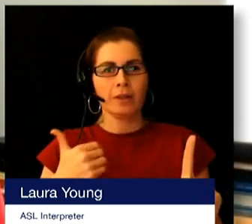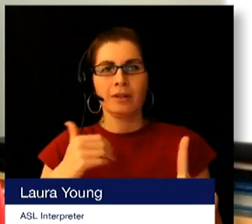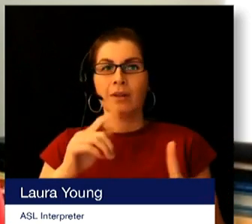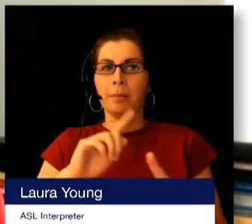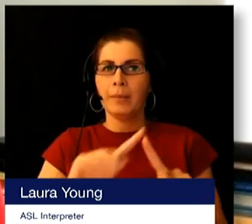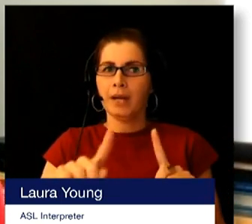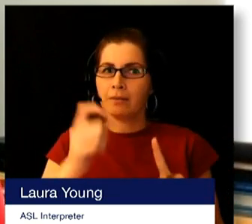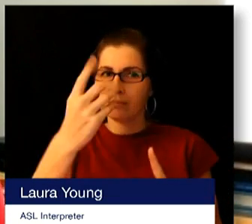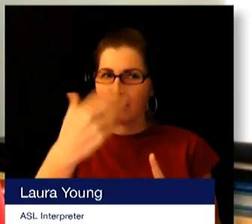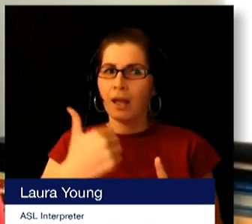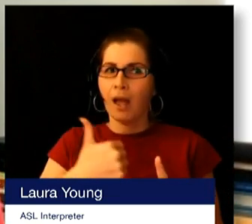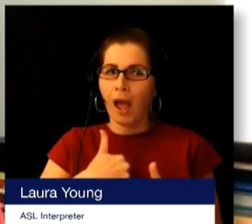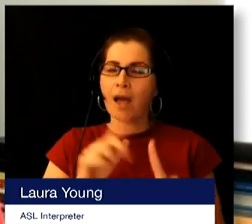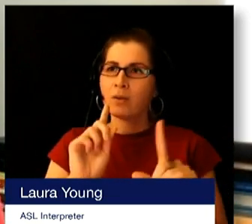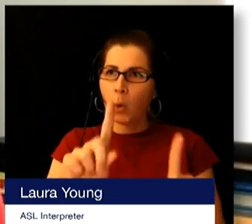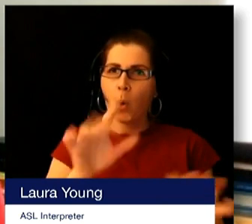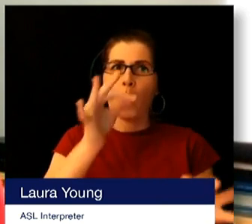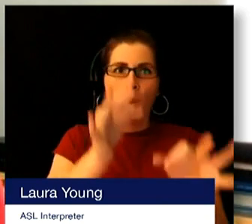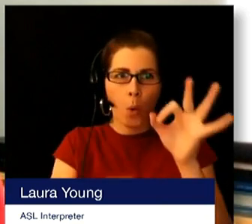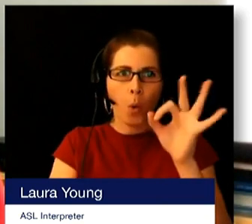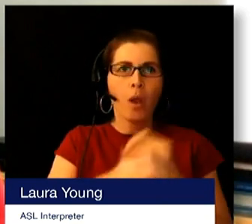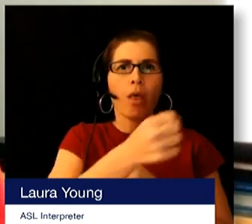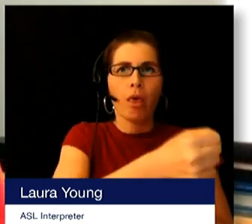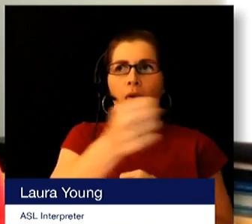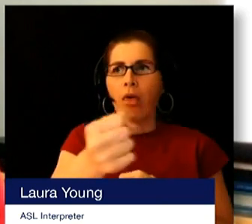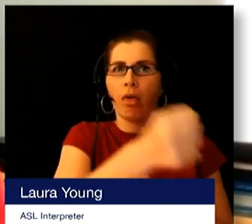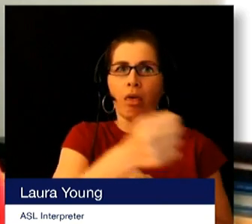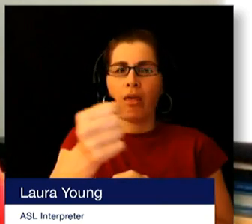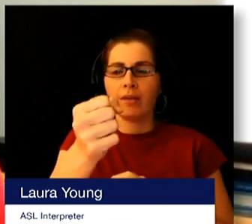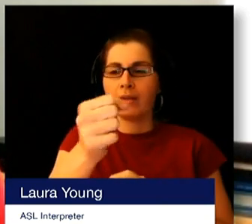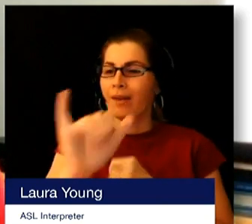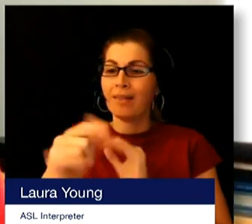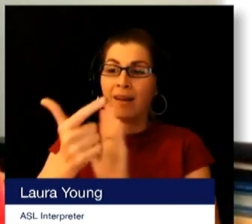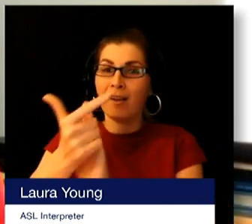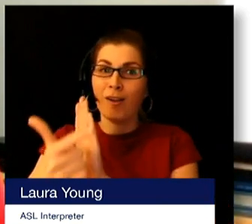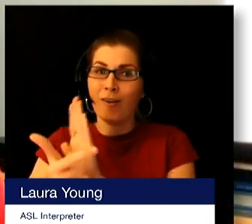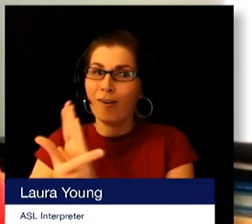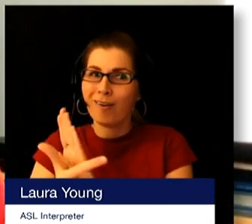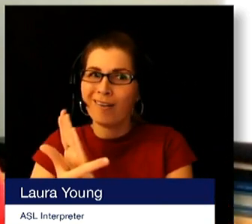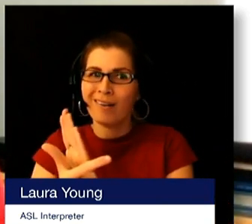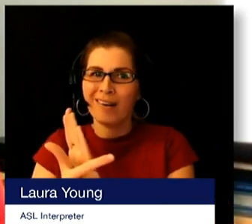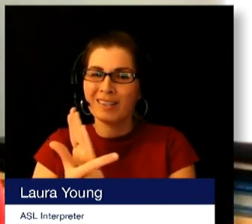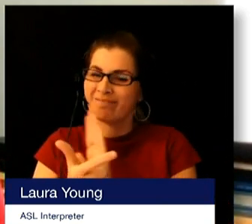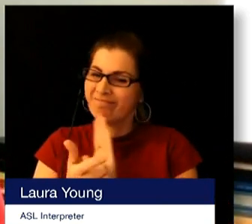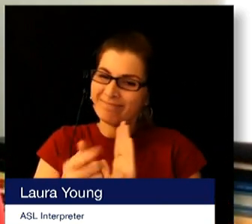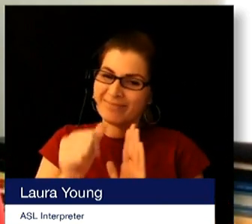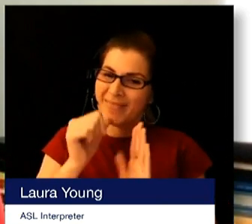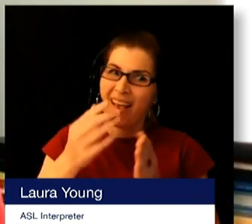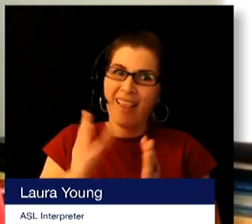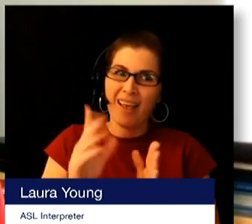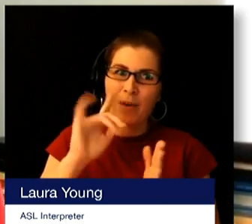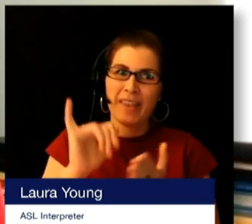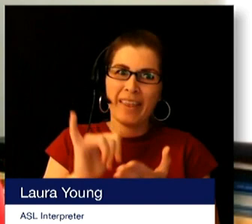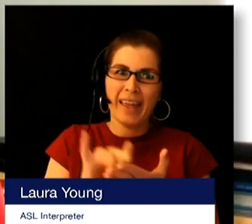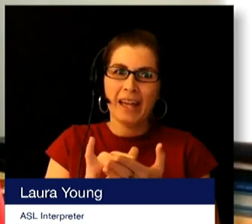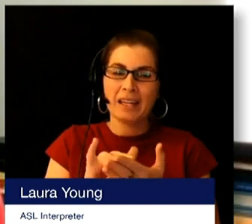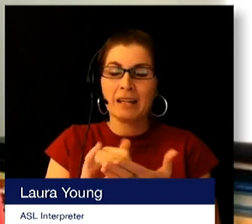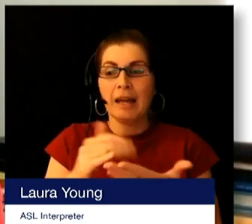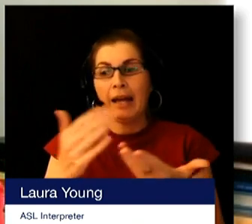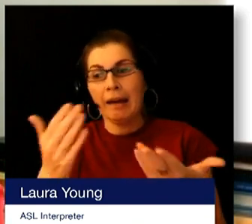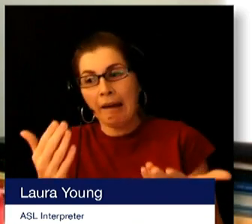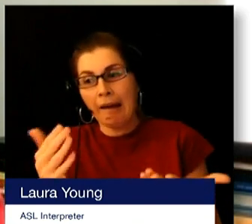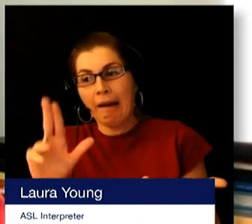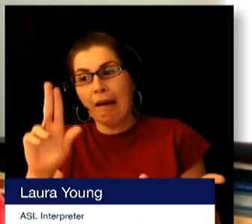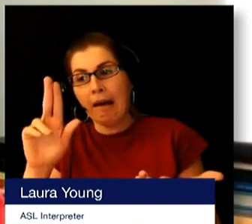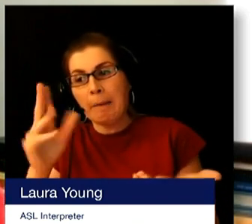after going through court after court was that the statute didn't allow for that consideration, and unless the legislature had changed that and